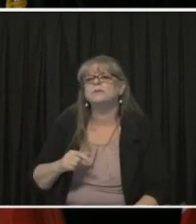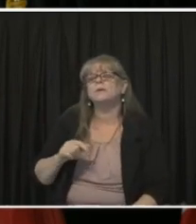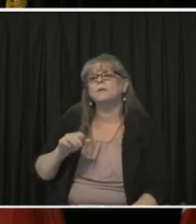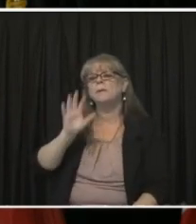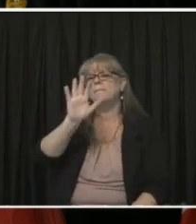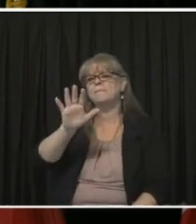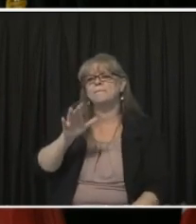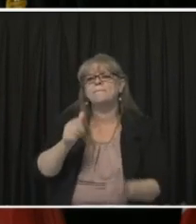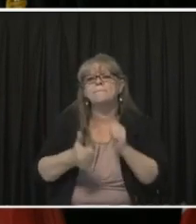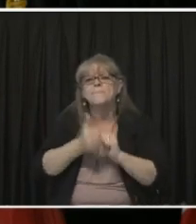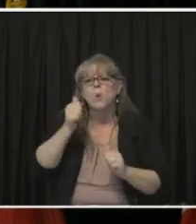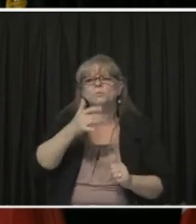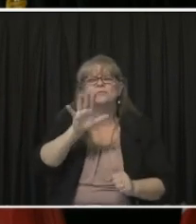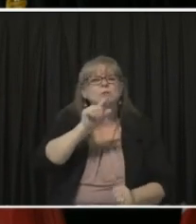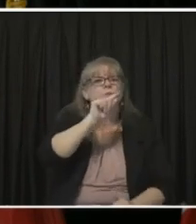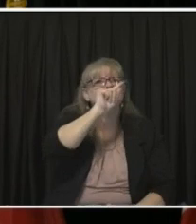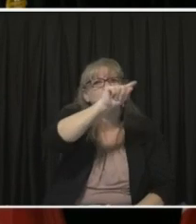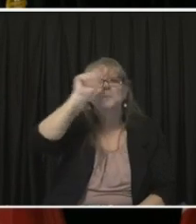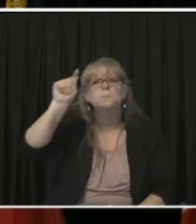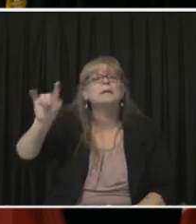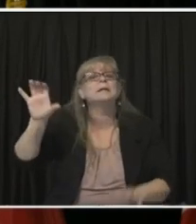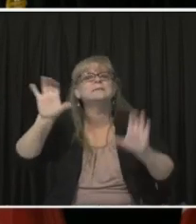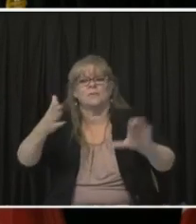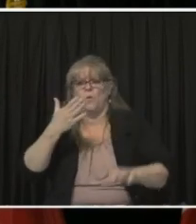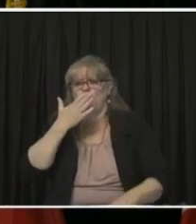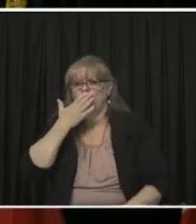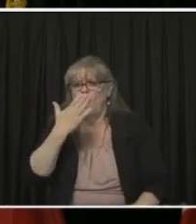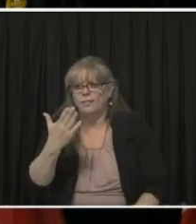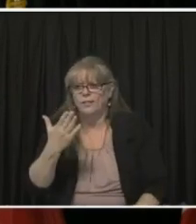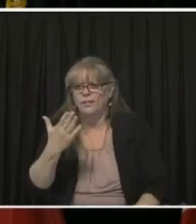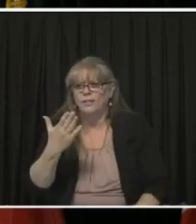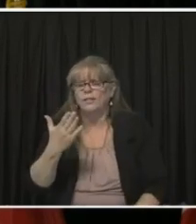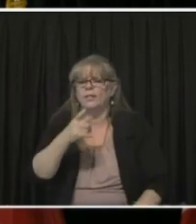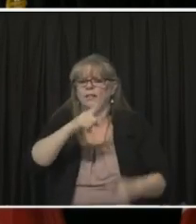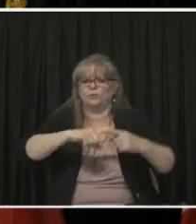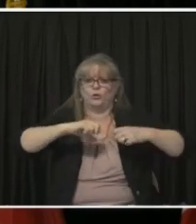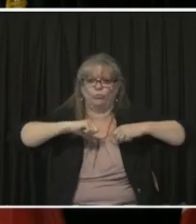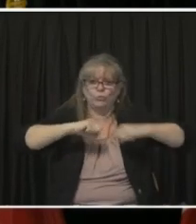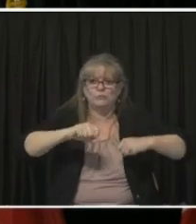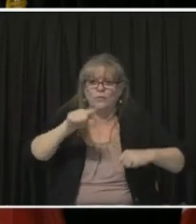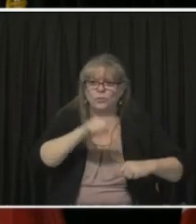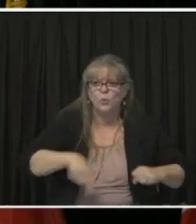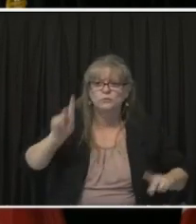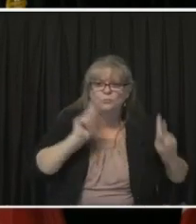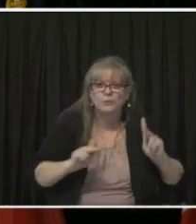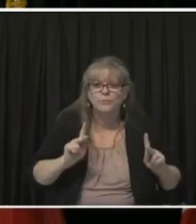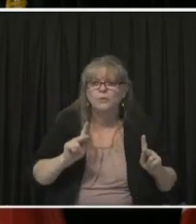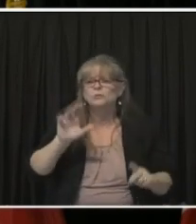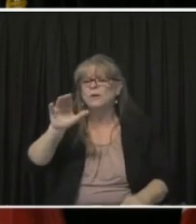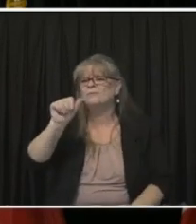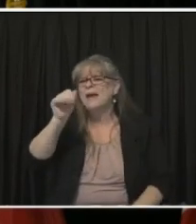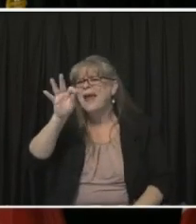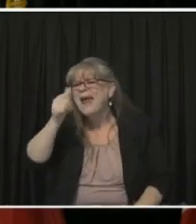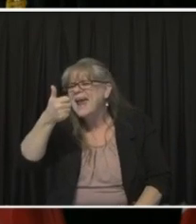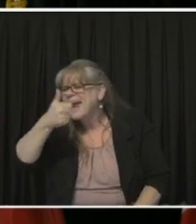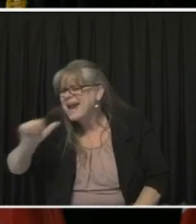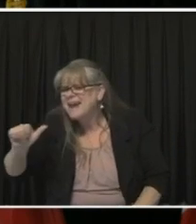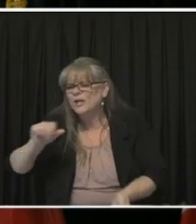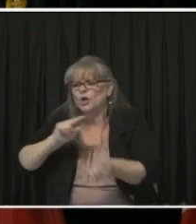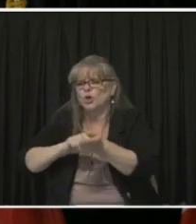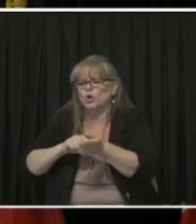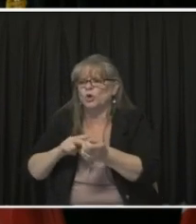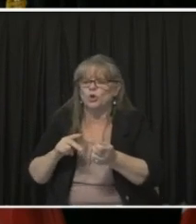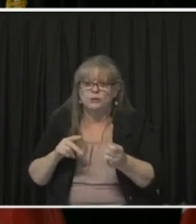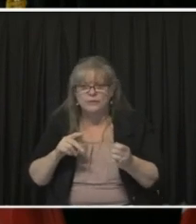doing their best and care deeply about their residents, but we want to find out if there are nursing home and senior centers that are trying to cut corners and make sure that they're